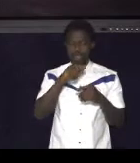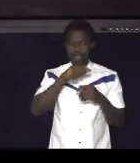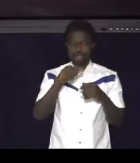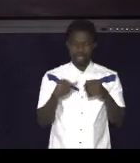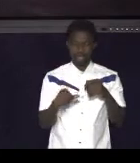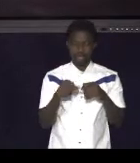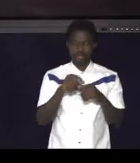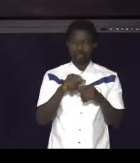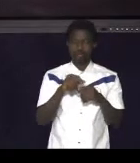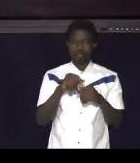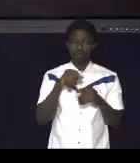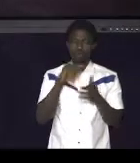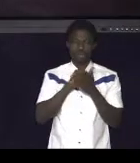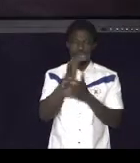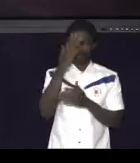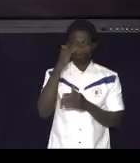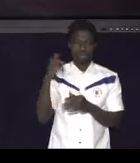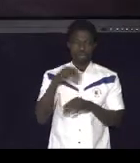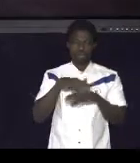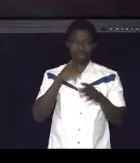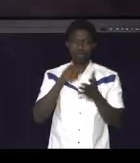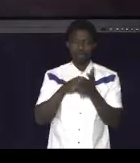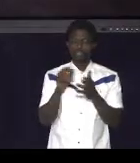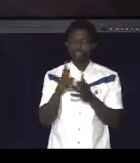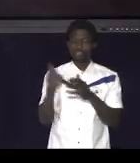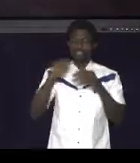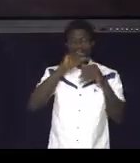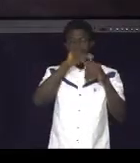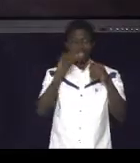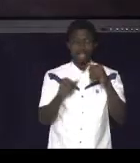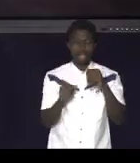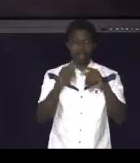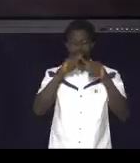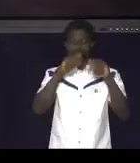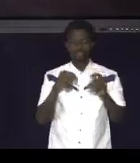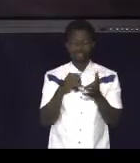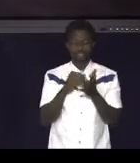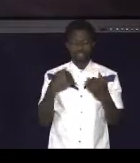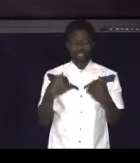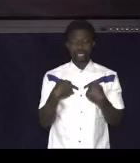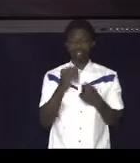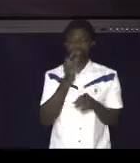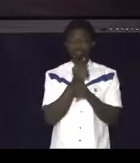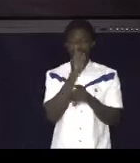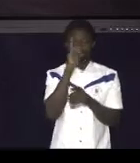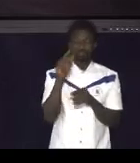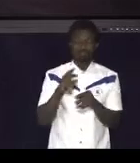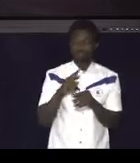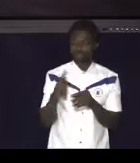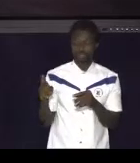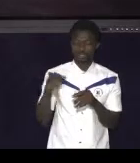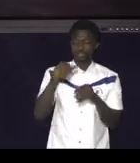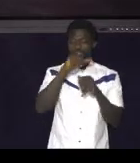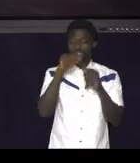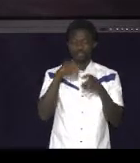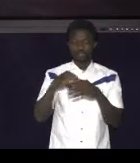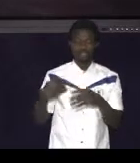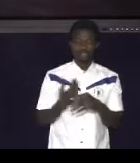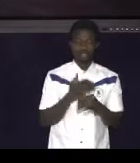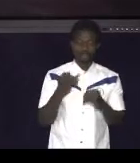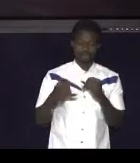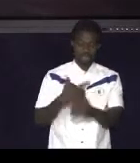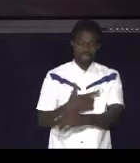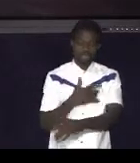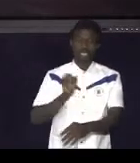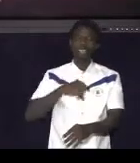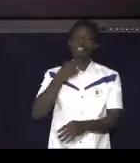right angle. Anyway, that's why they call it the right-angled triangle. It has one right angle. And remember that in our last lesson, I did say that the right